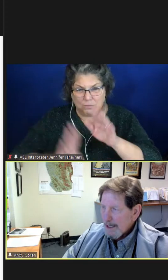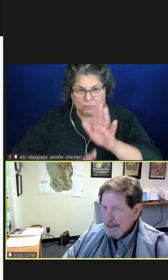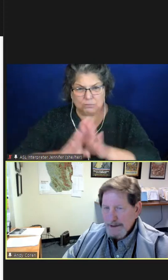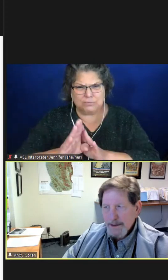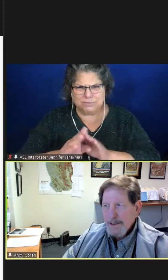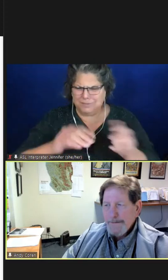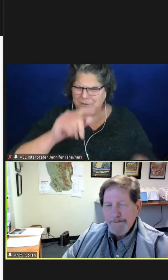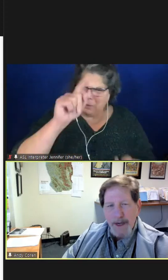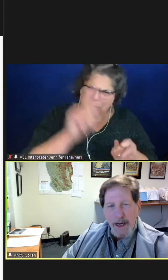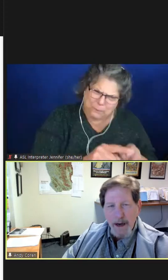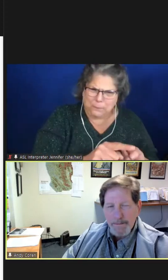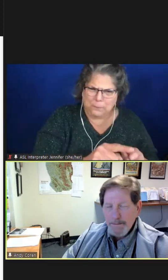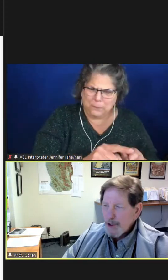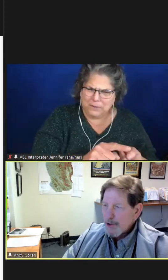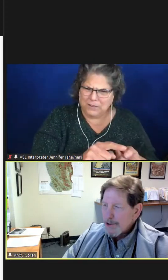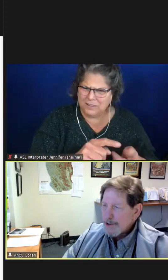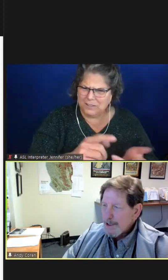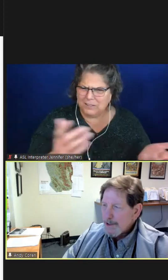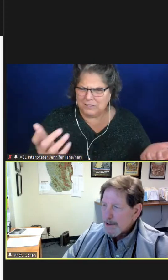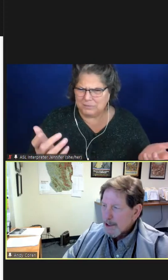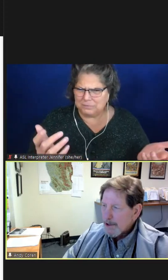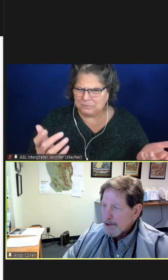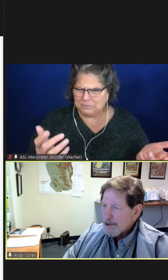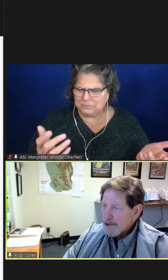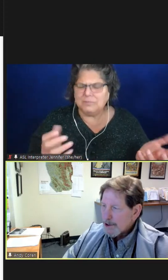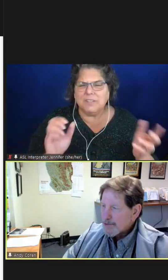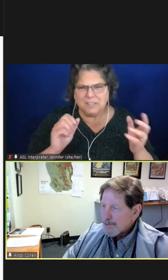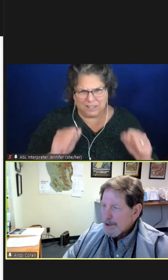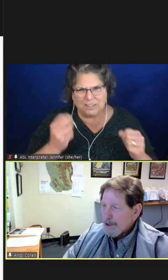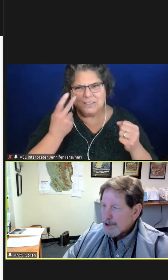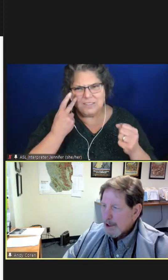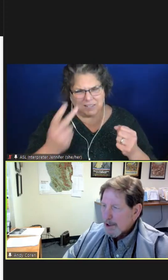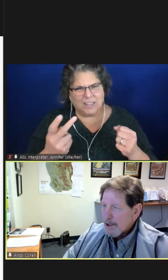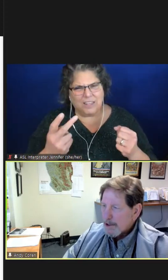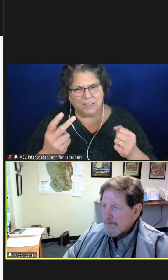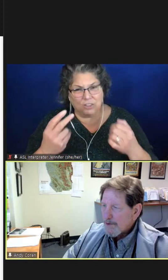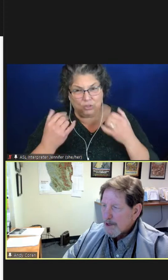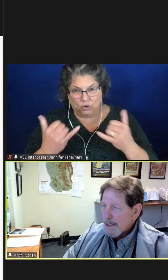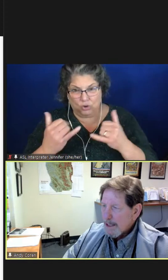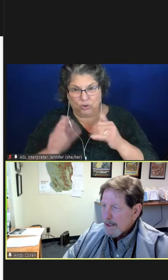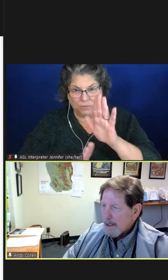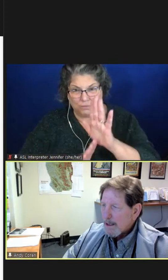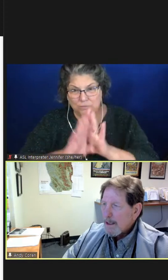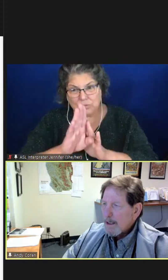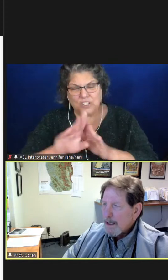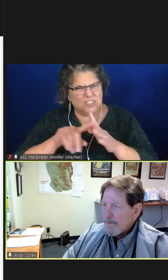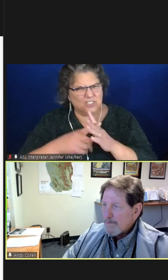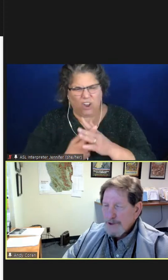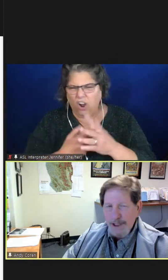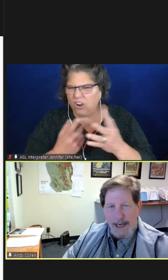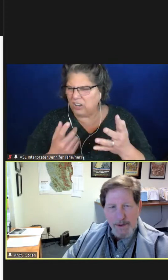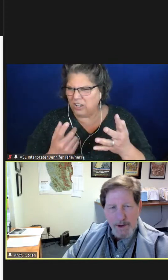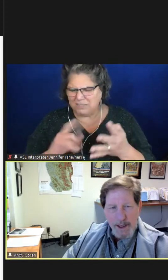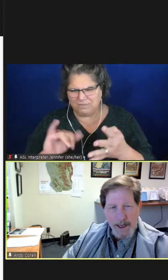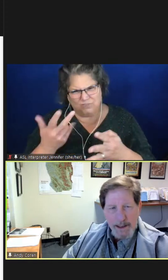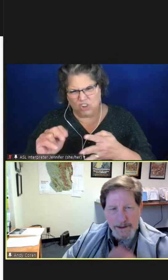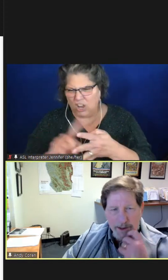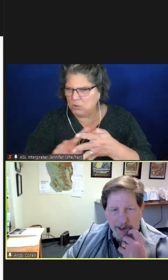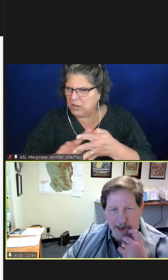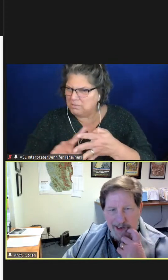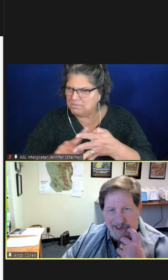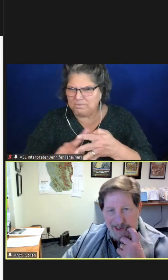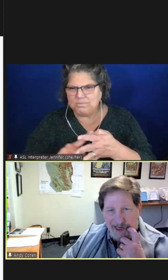significantly less. But you can see that the current surge really started at the very beginning of January,